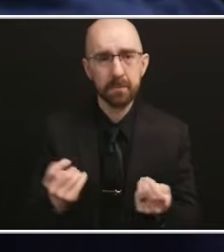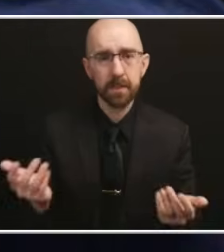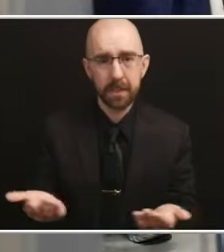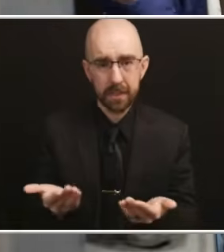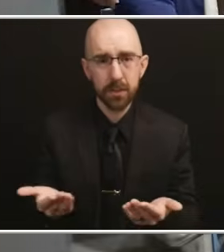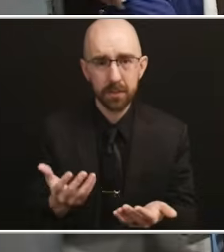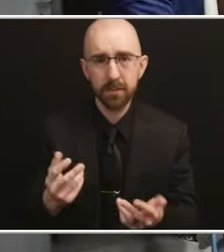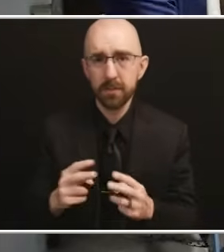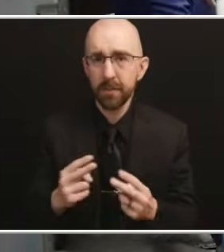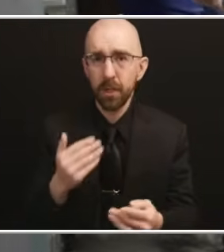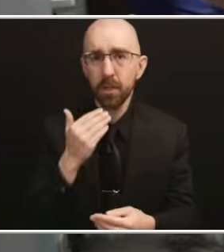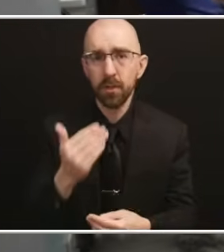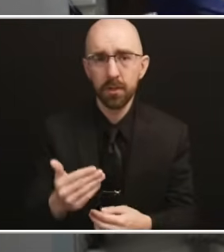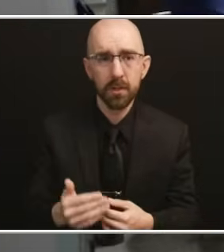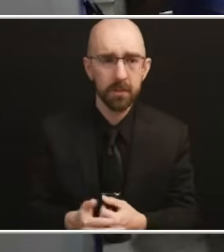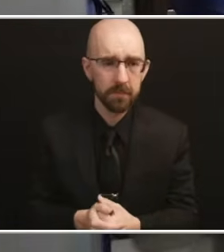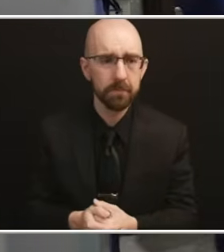good.